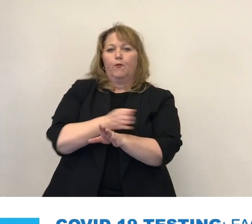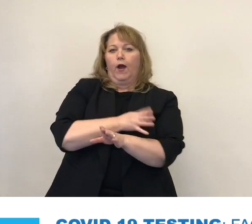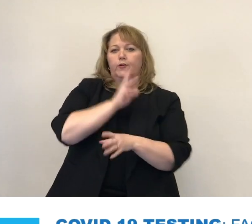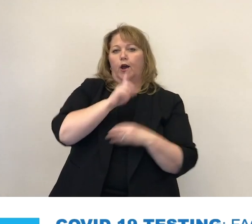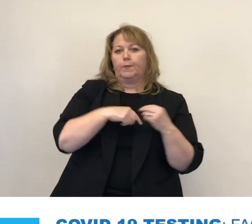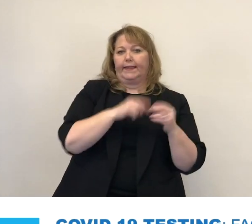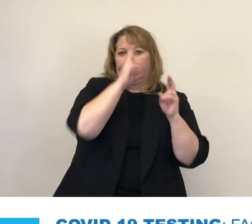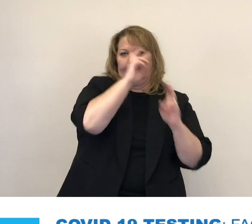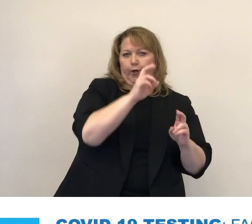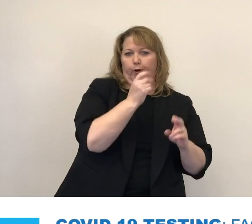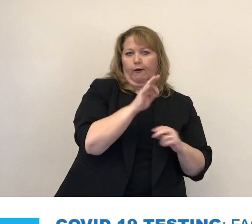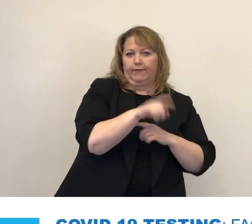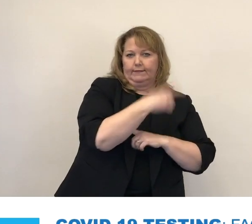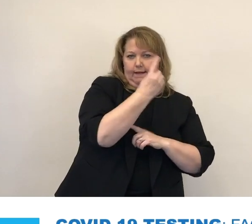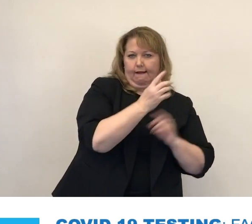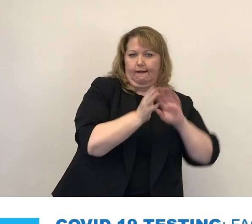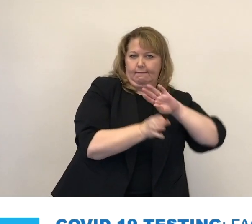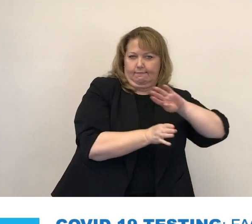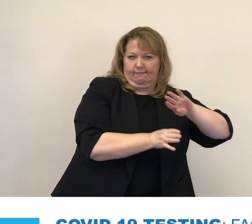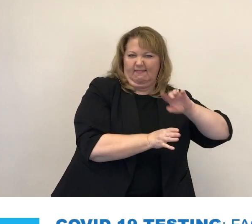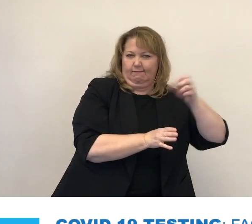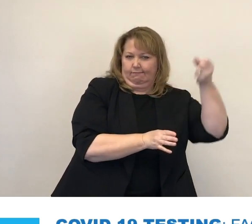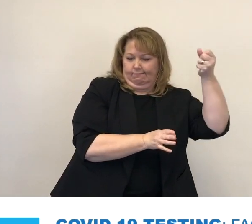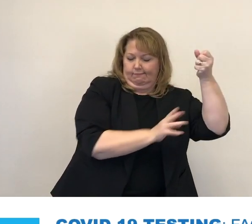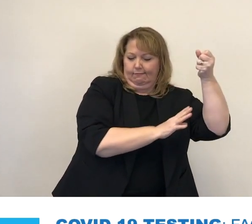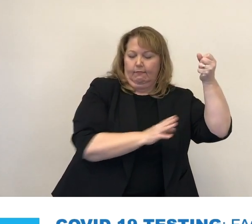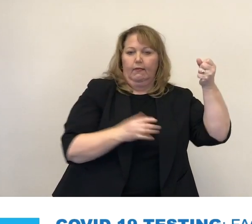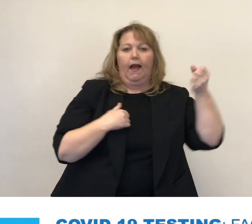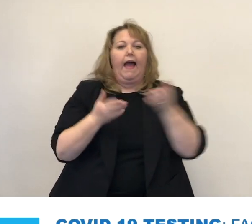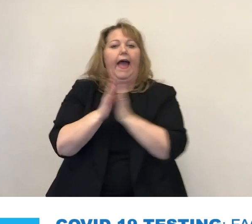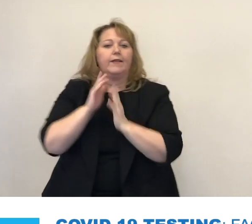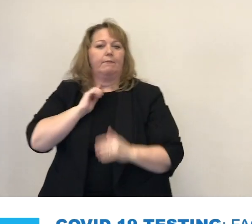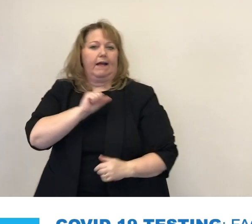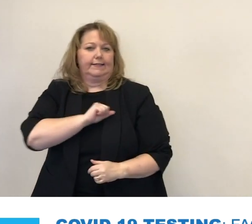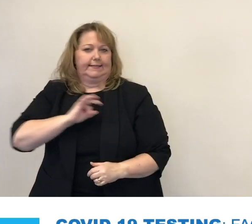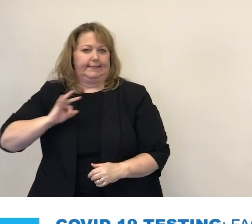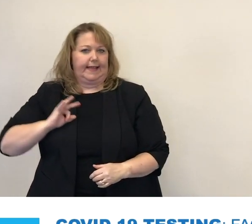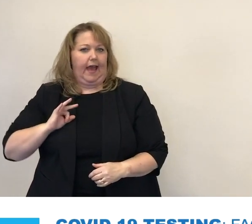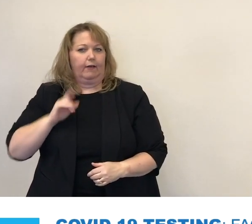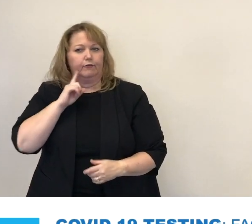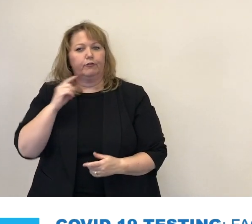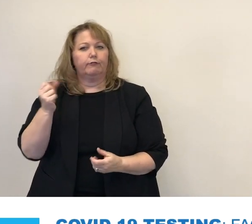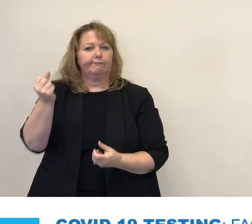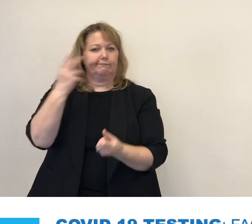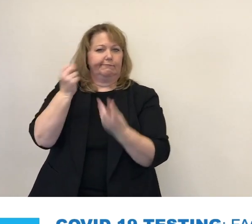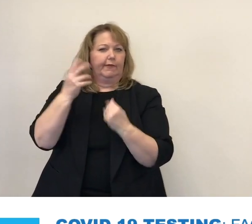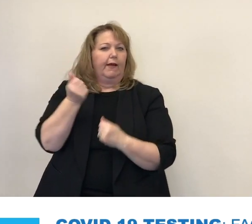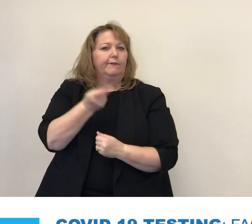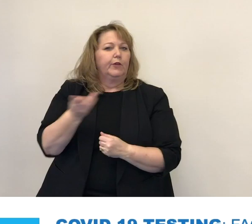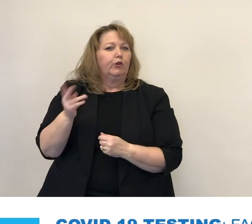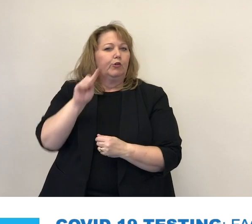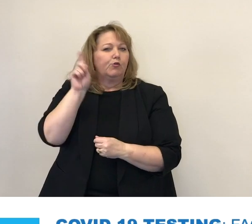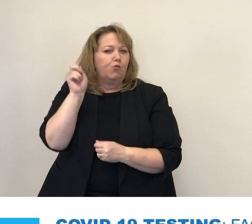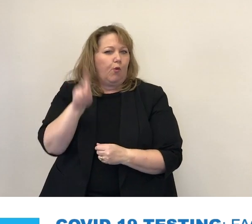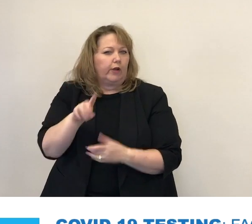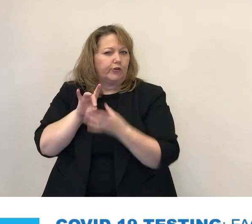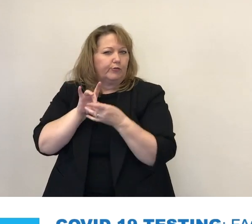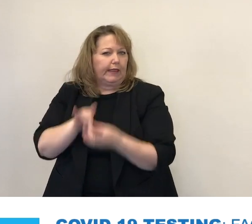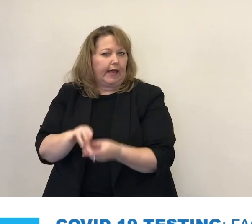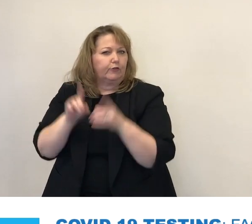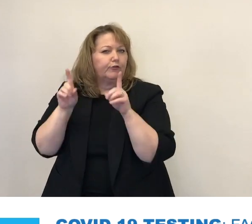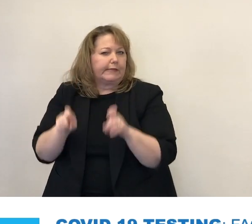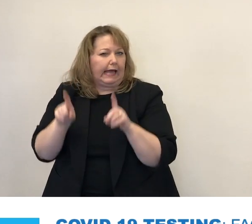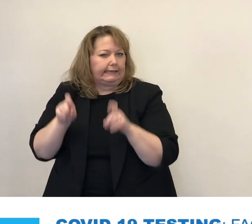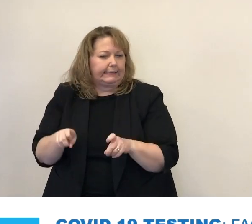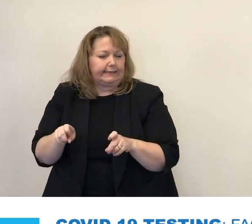of the day and some questions, I've asked my staff to compile, as we did last time, a few of the most commonly asked questions that we have from